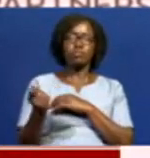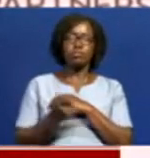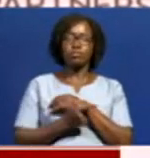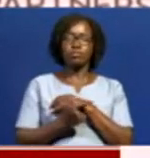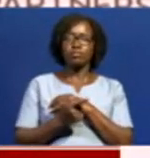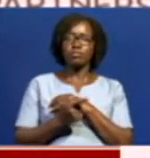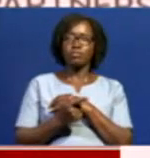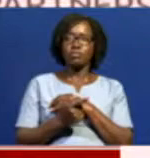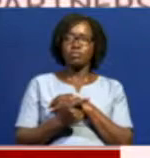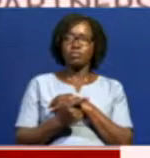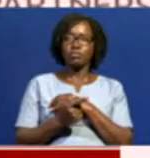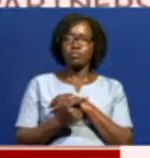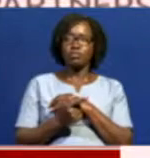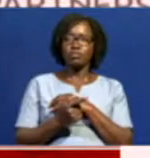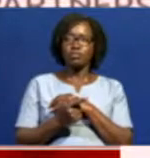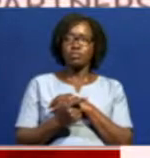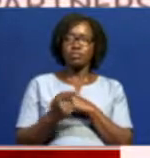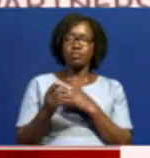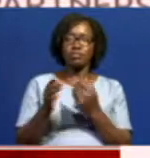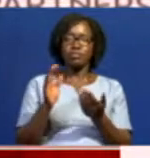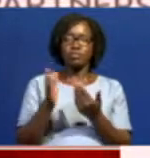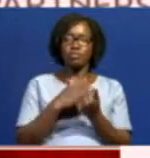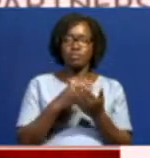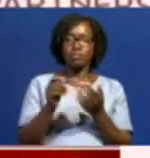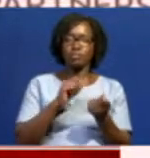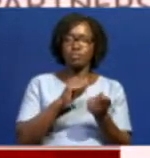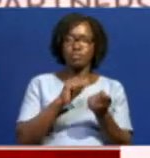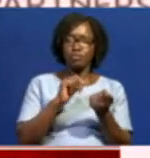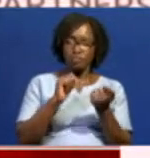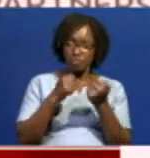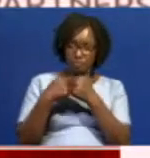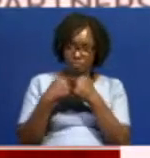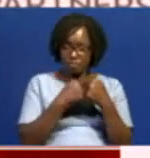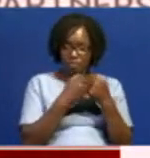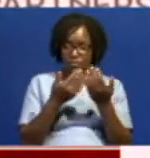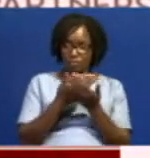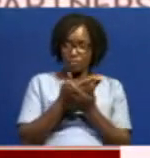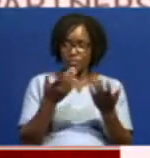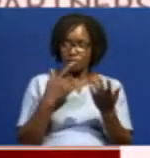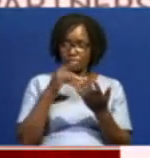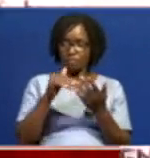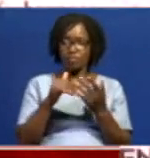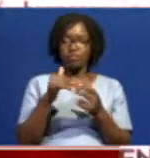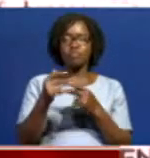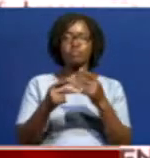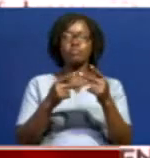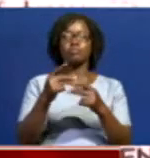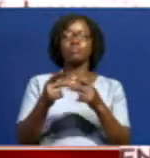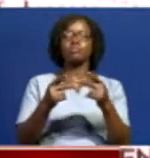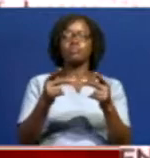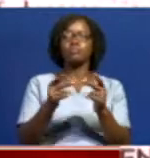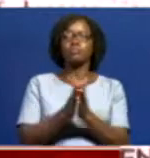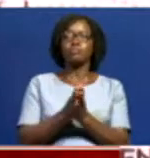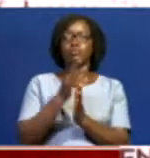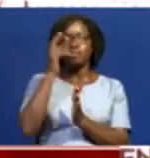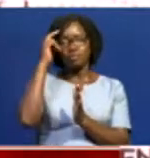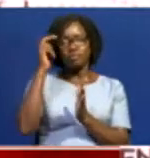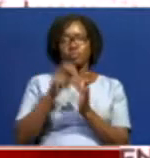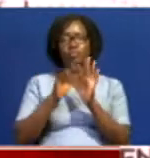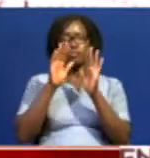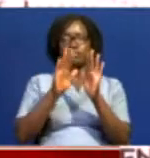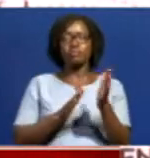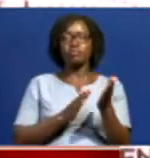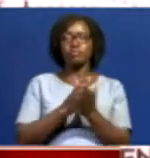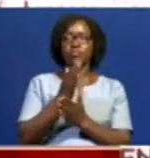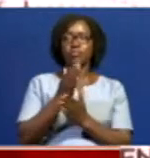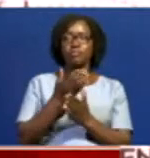unlock whatever challenges are there from the presidency so that we can make progress. We recognize that this is necessary to